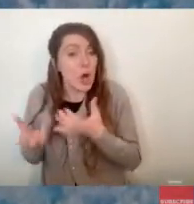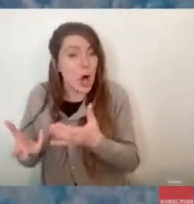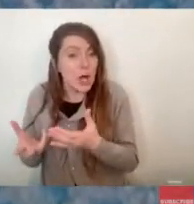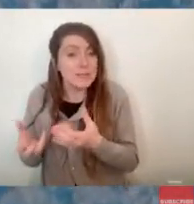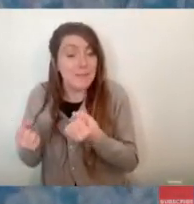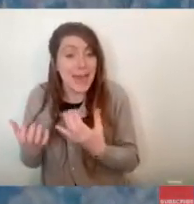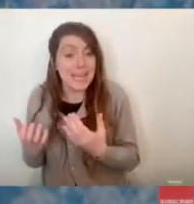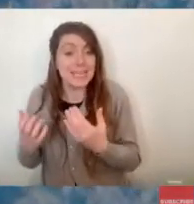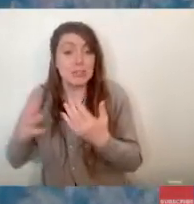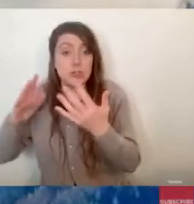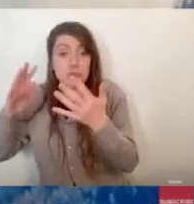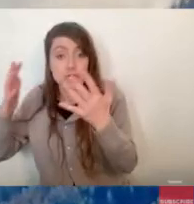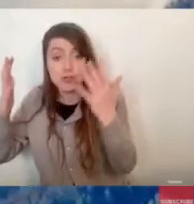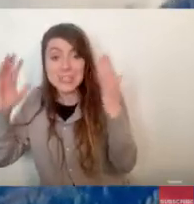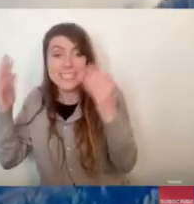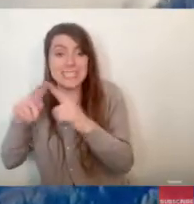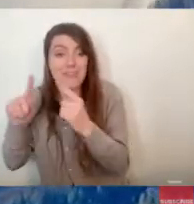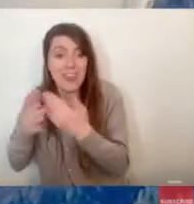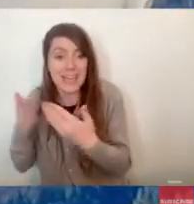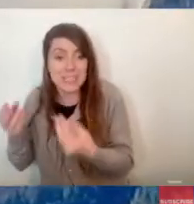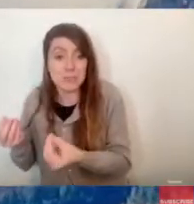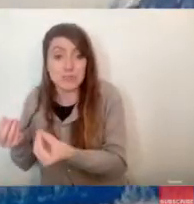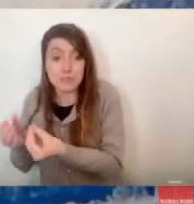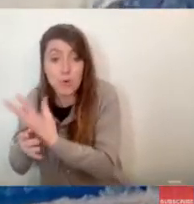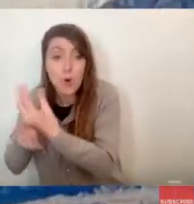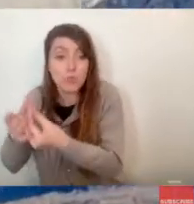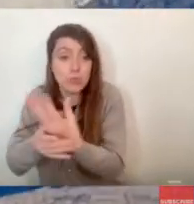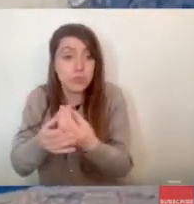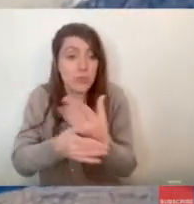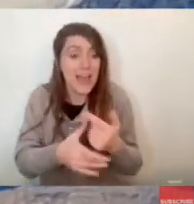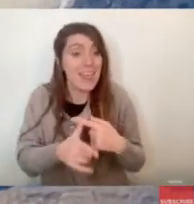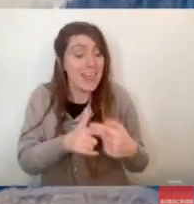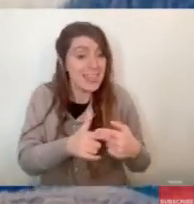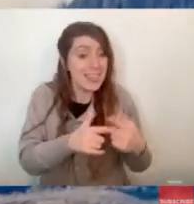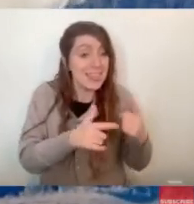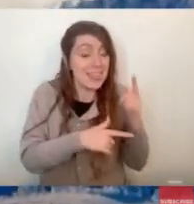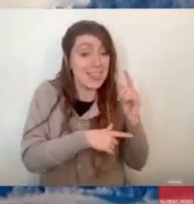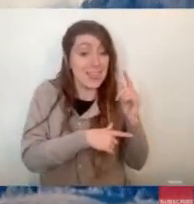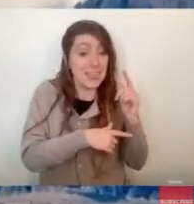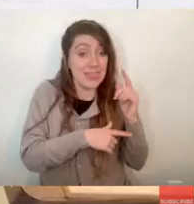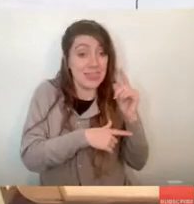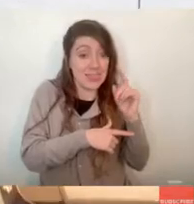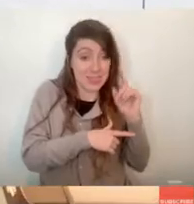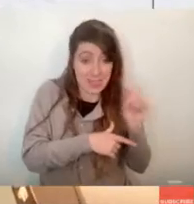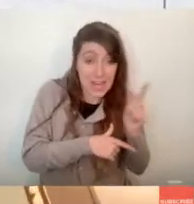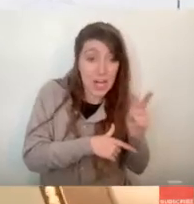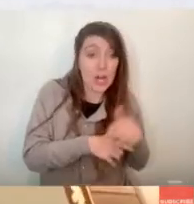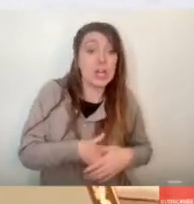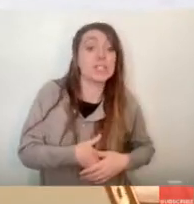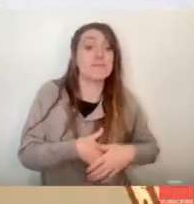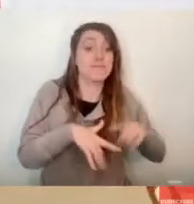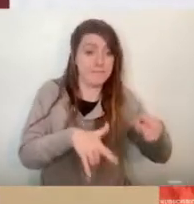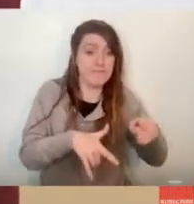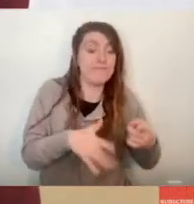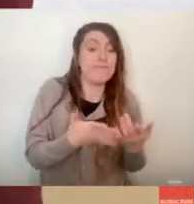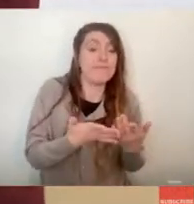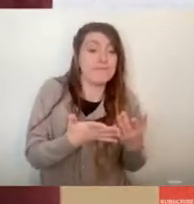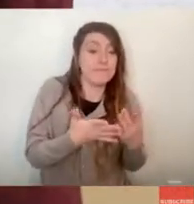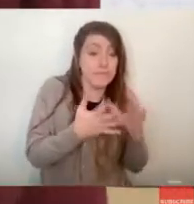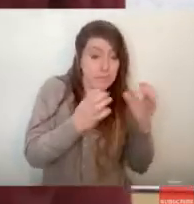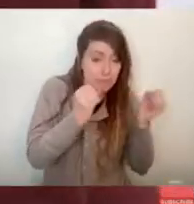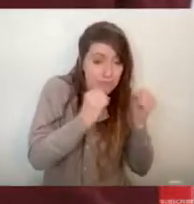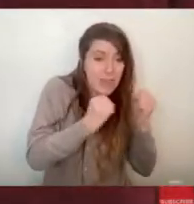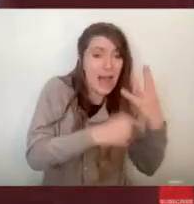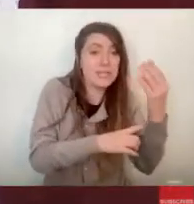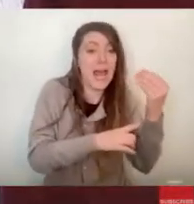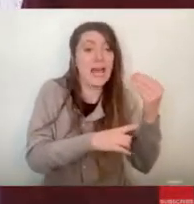vegetation growth that was then made flammable by exceptionally dry weather in winter. So you see? This new model would be able to